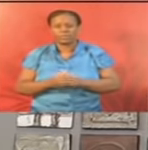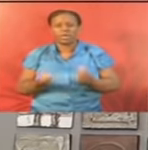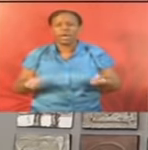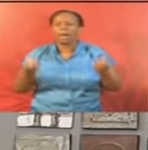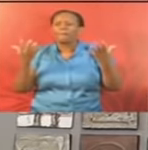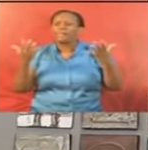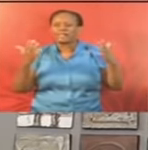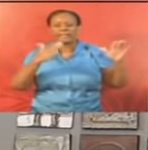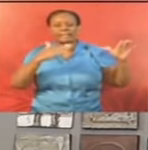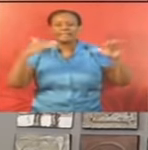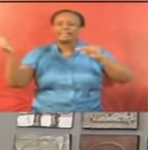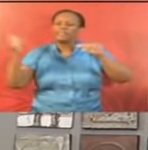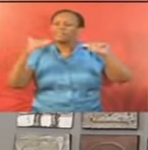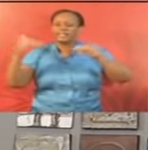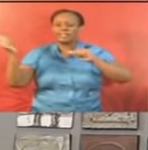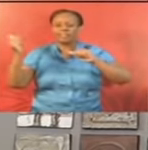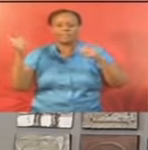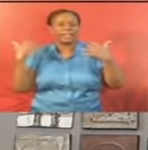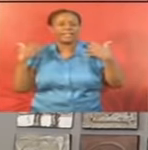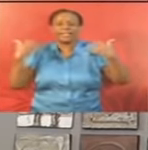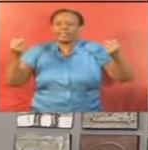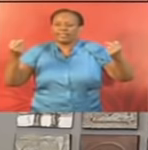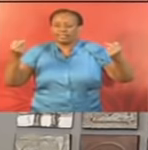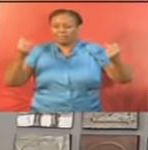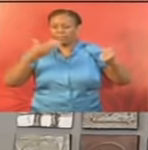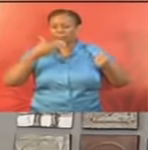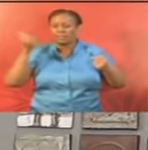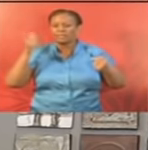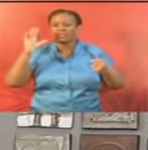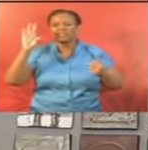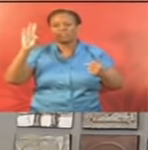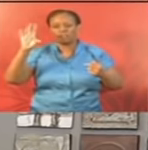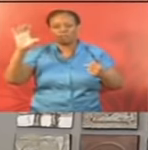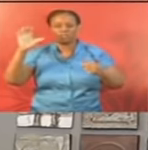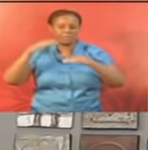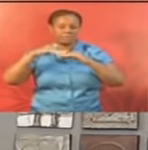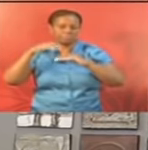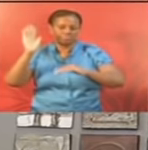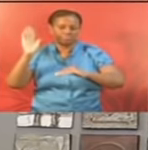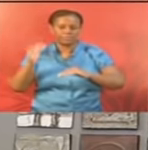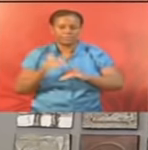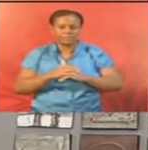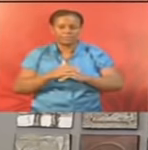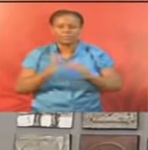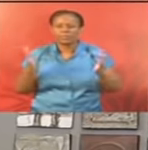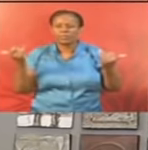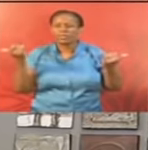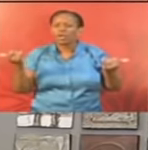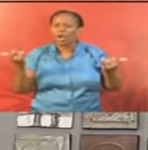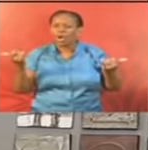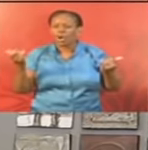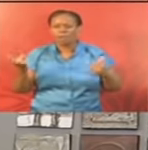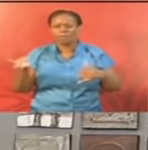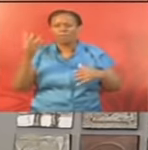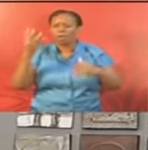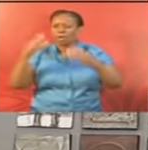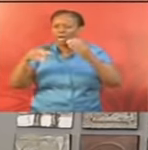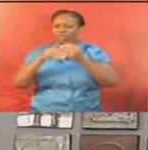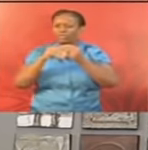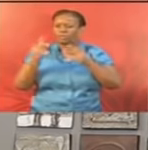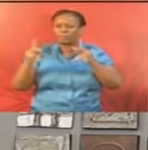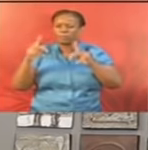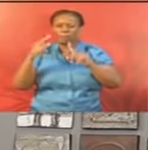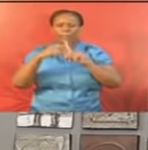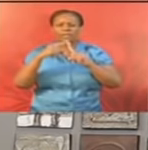Now, we would note that we've had 4 additional persons noted as positive between the last update and now,